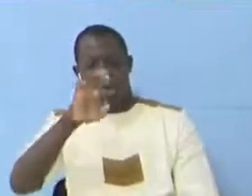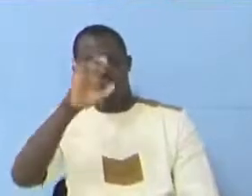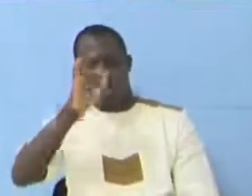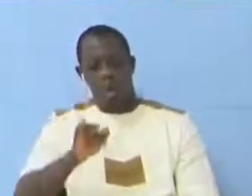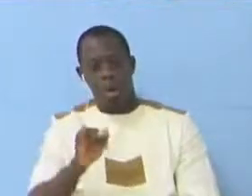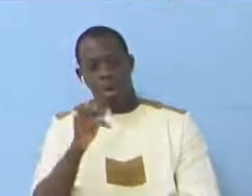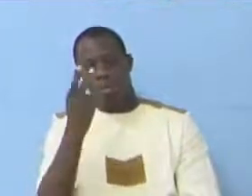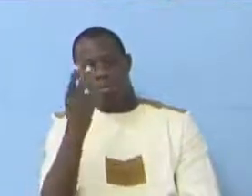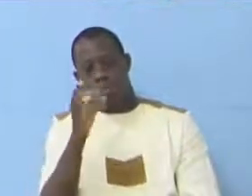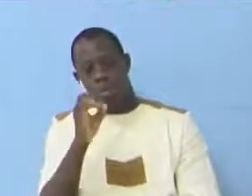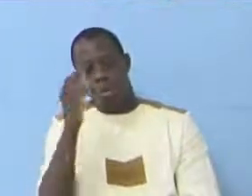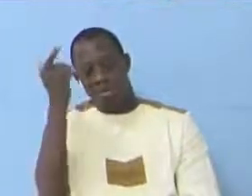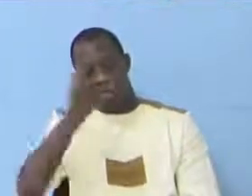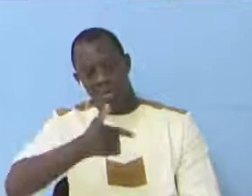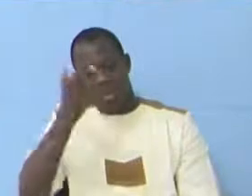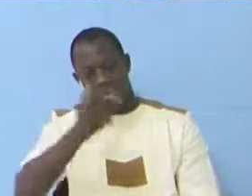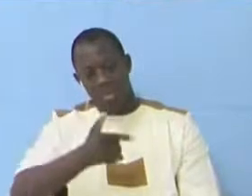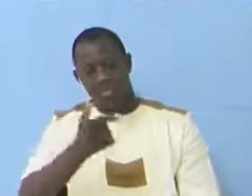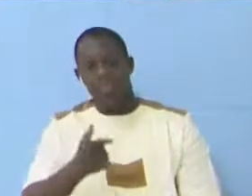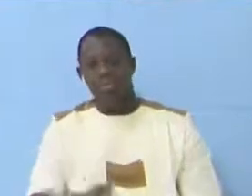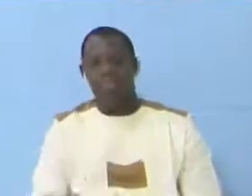dalee July